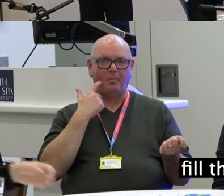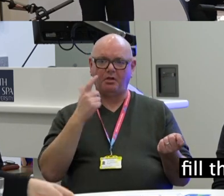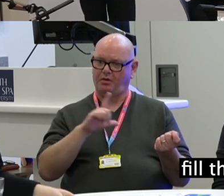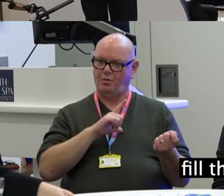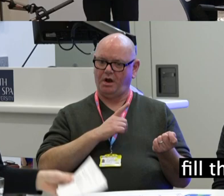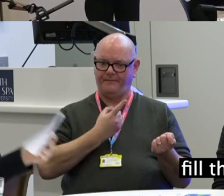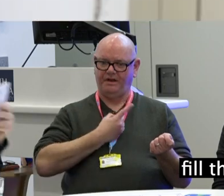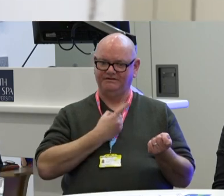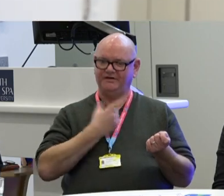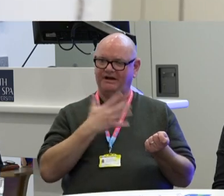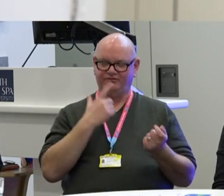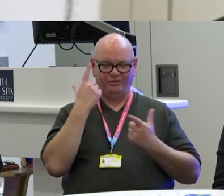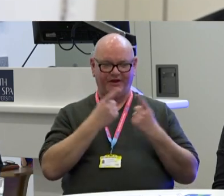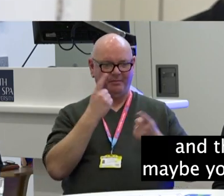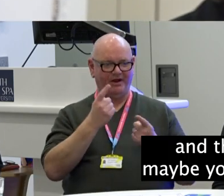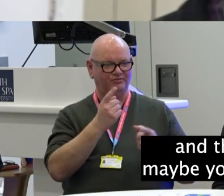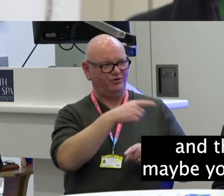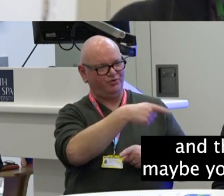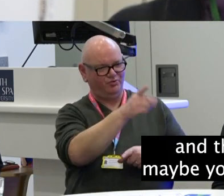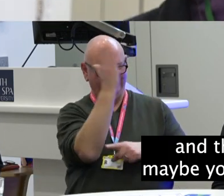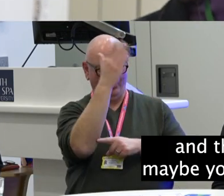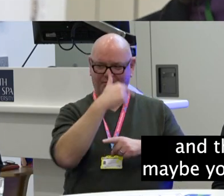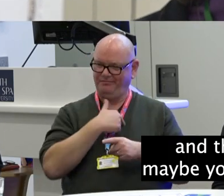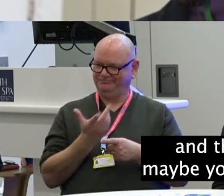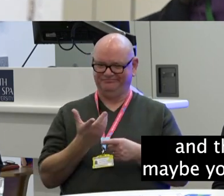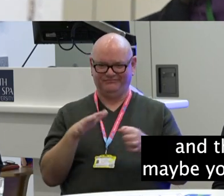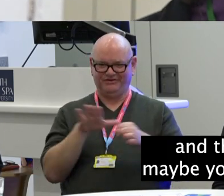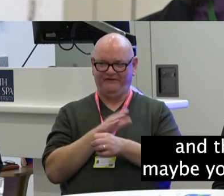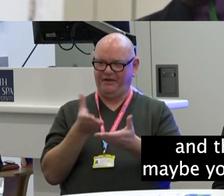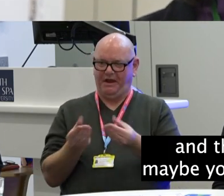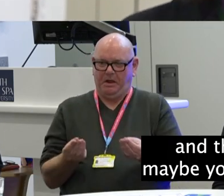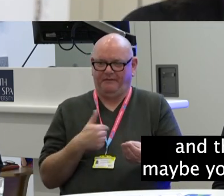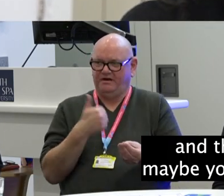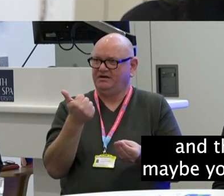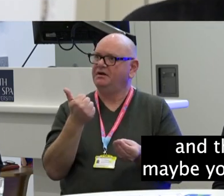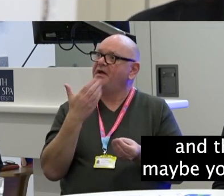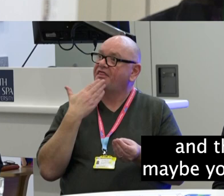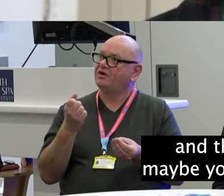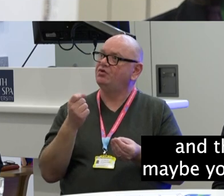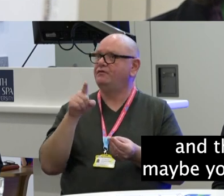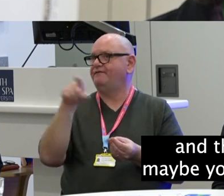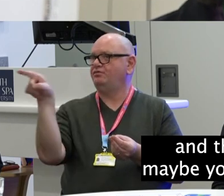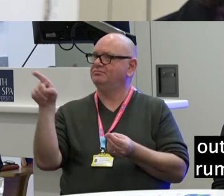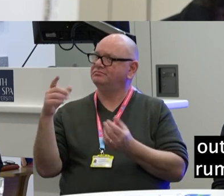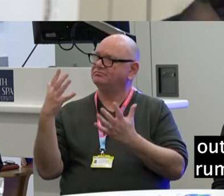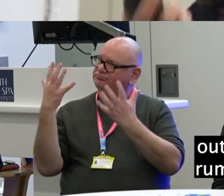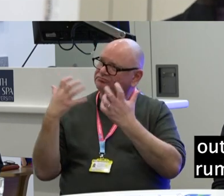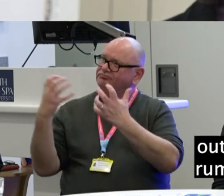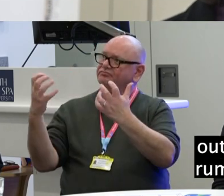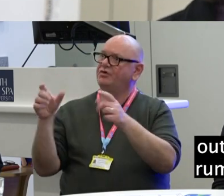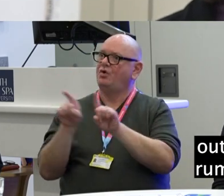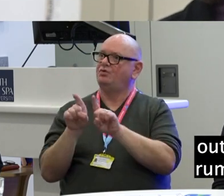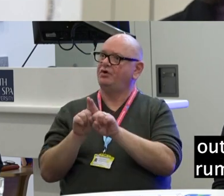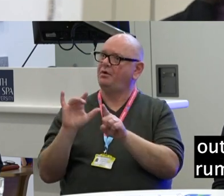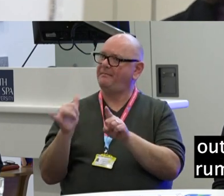the holes in between the talk. And thank you for being here. And maybe you take some of those questions out of this